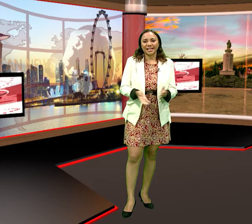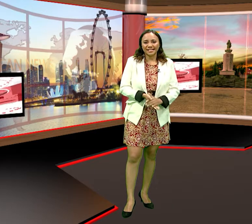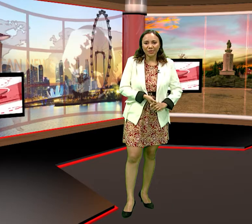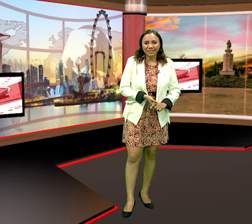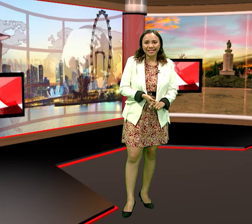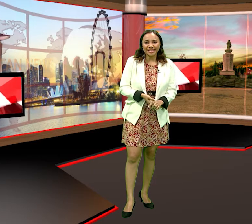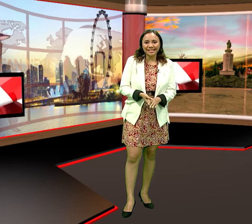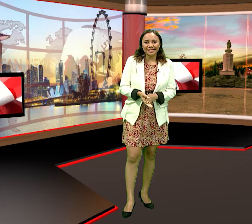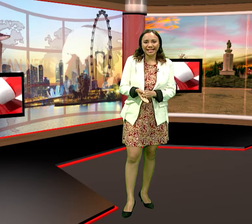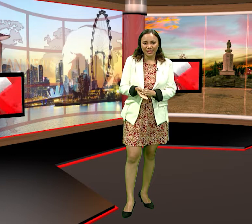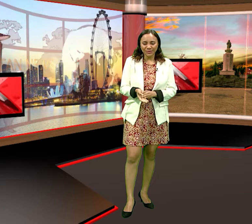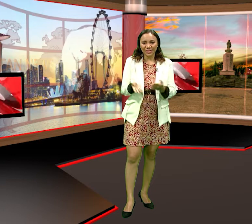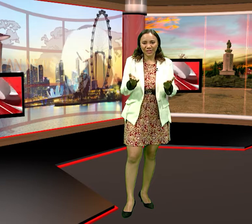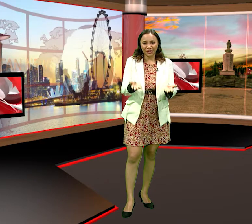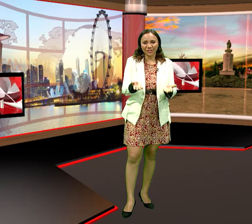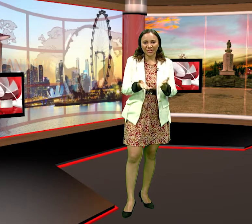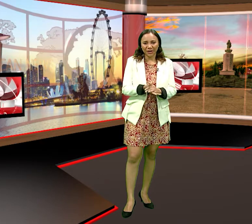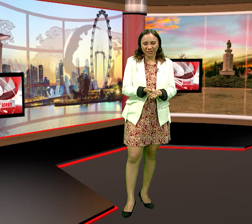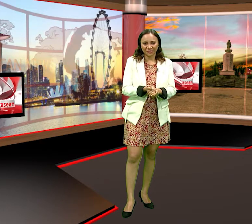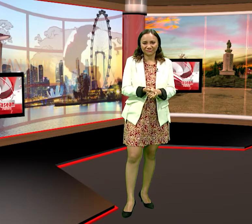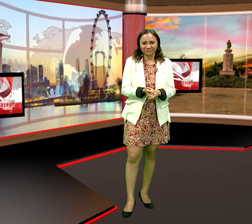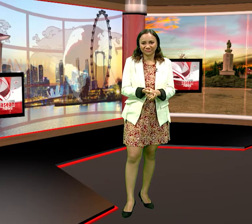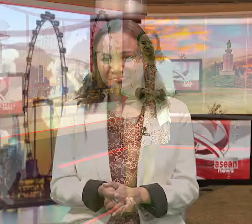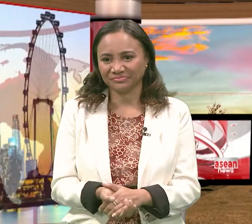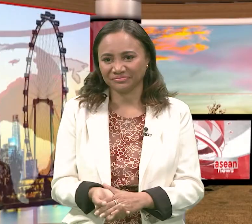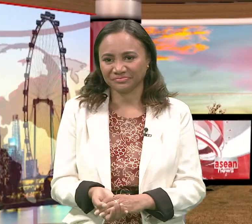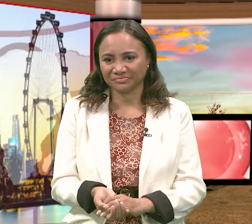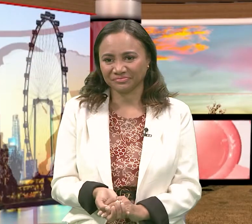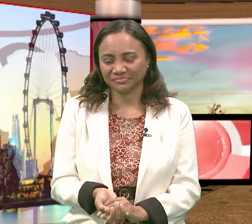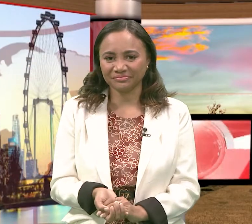Hi, this is Vanessa with the latest ASEAN news, and here they are.